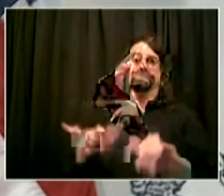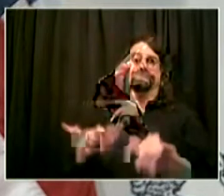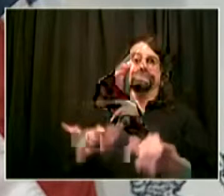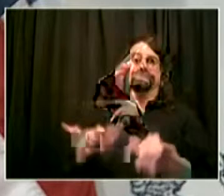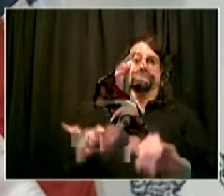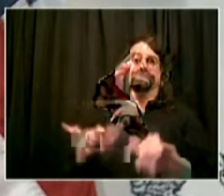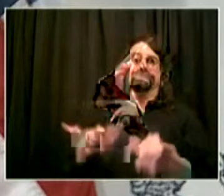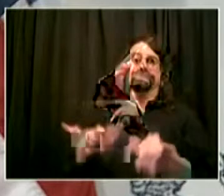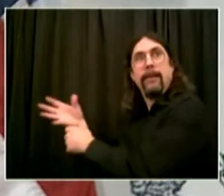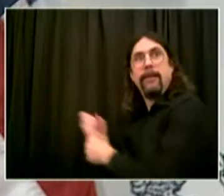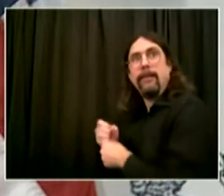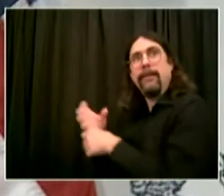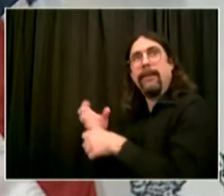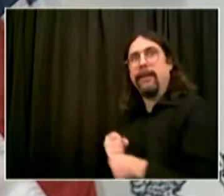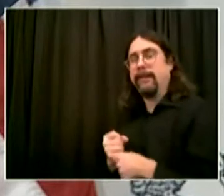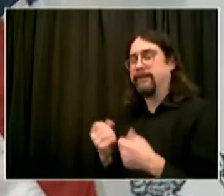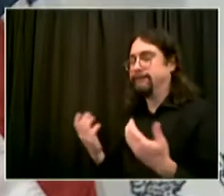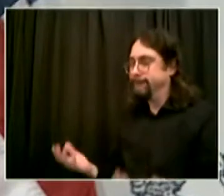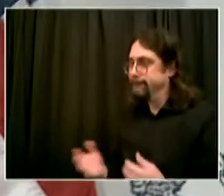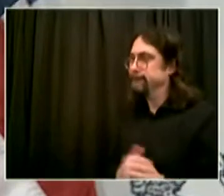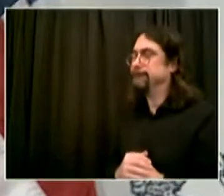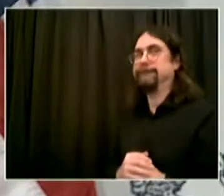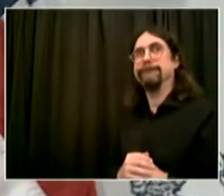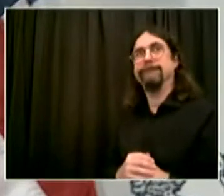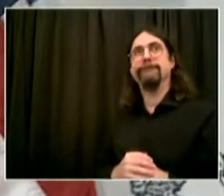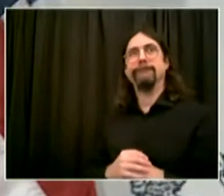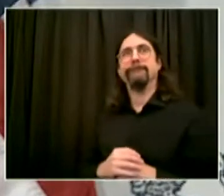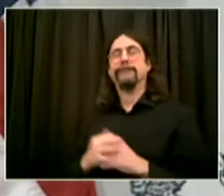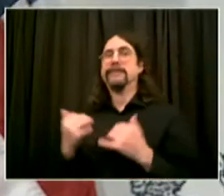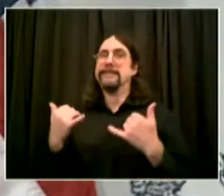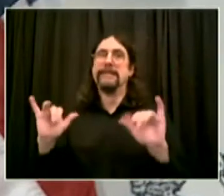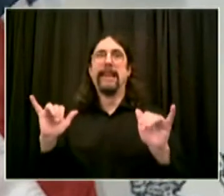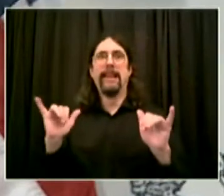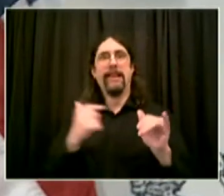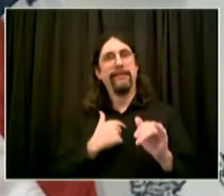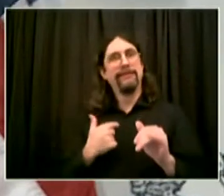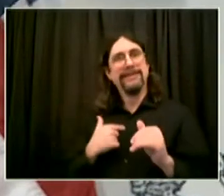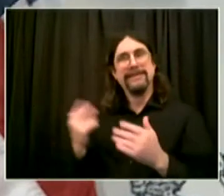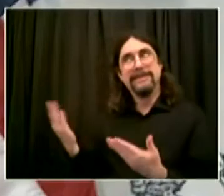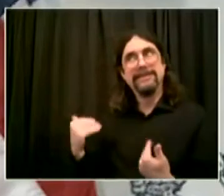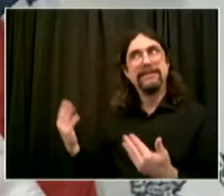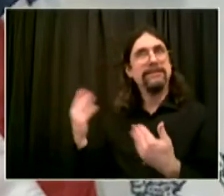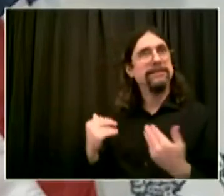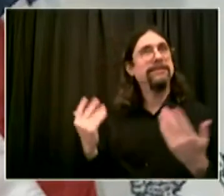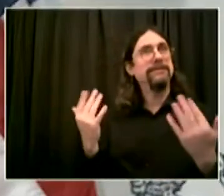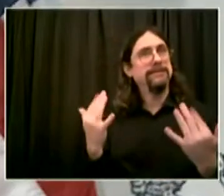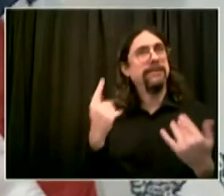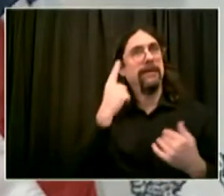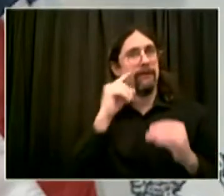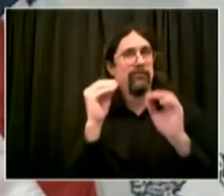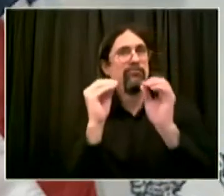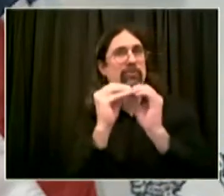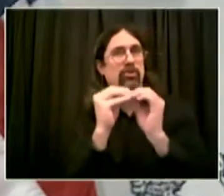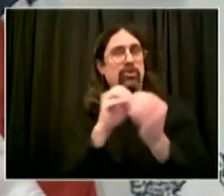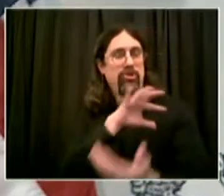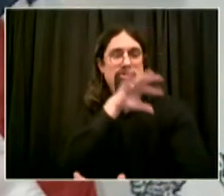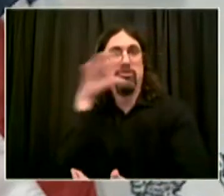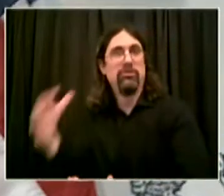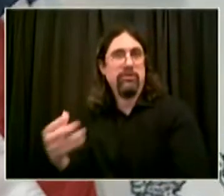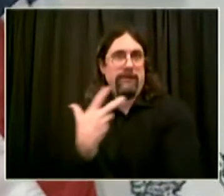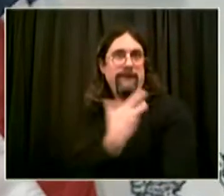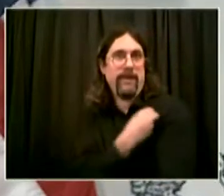for more supply. It all comes down to this, everyone. Supply, supply, supply. City of New York, right now, we are abundantly clear. We will